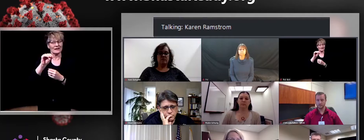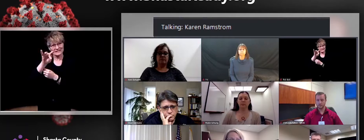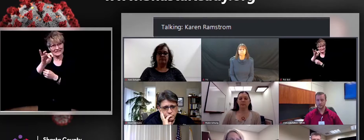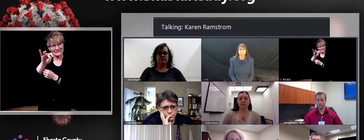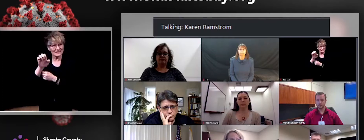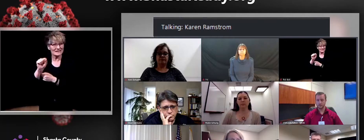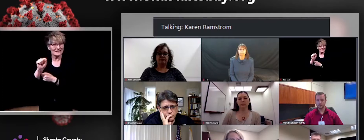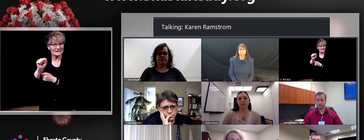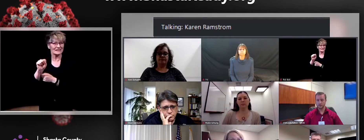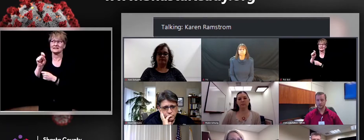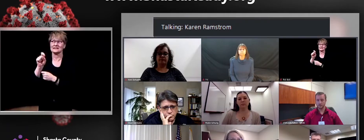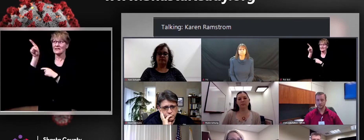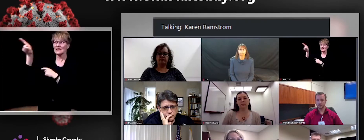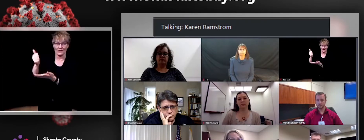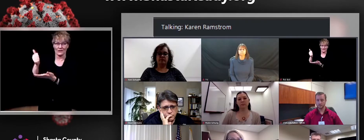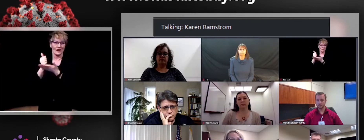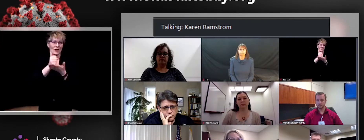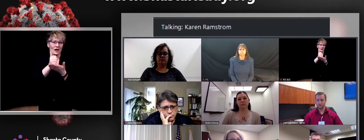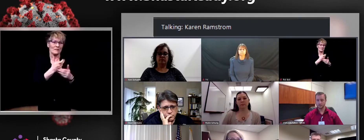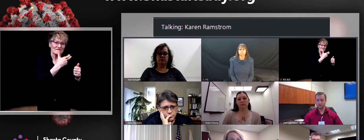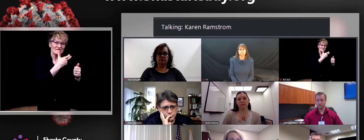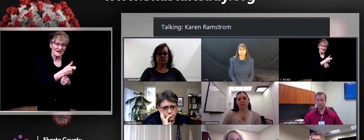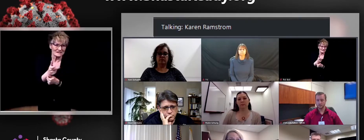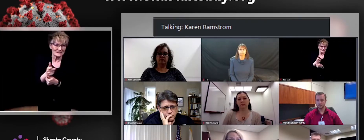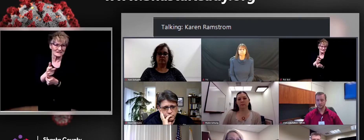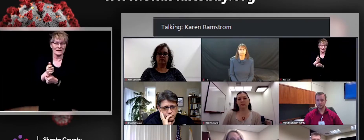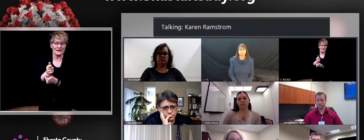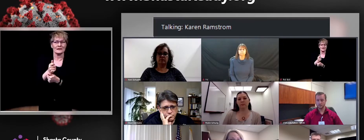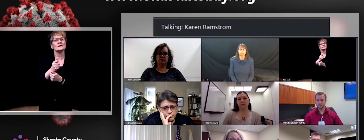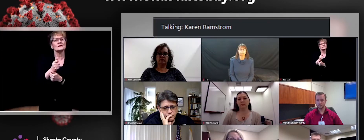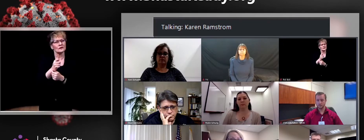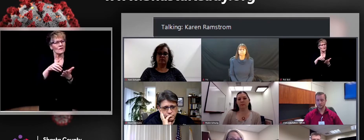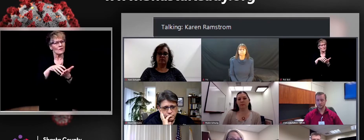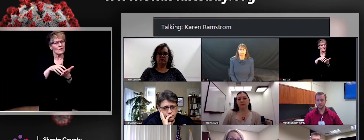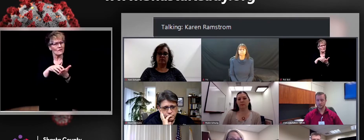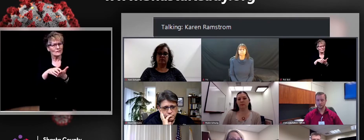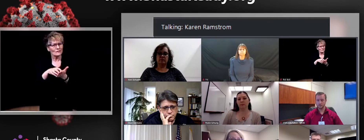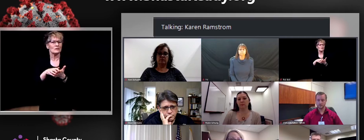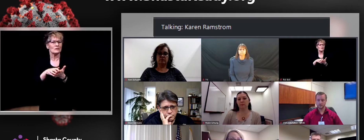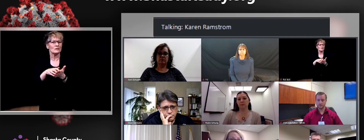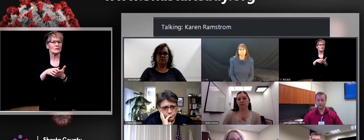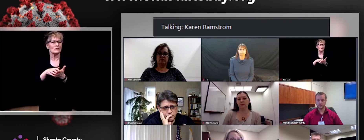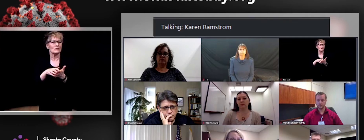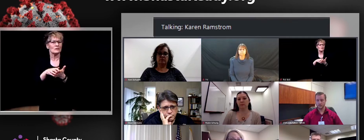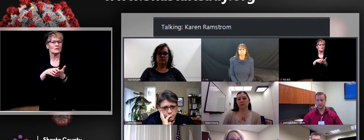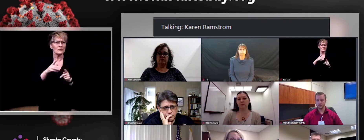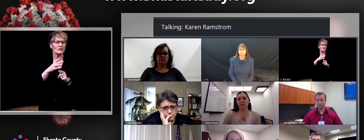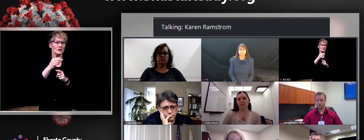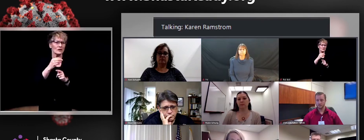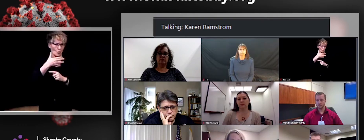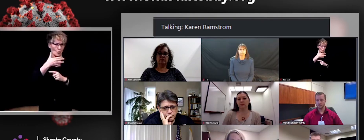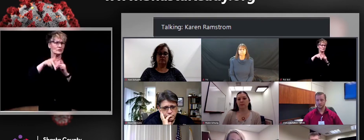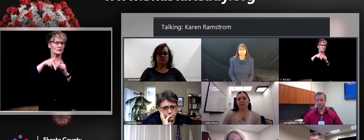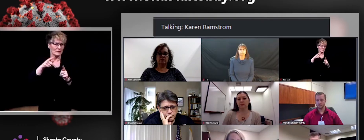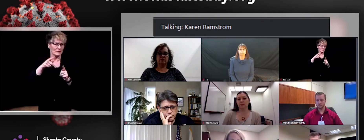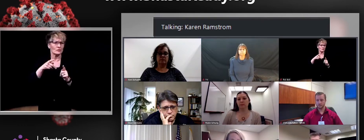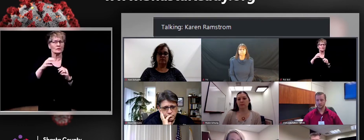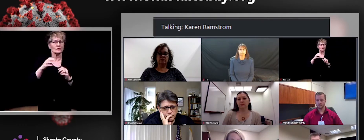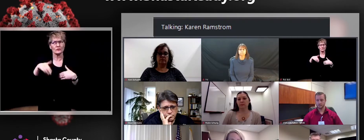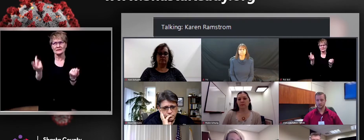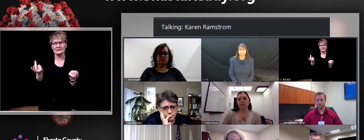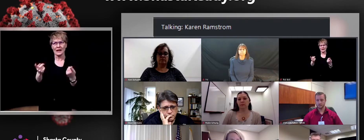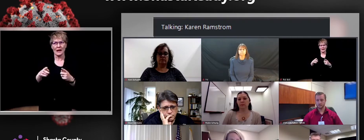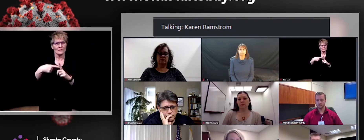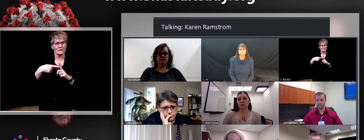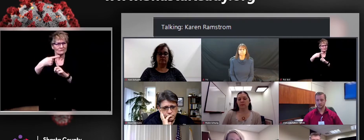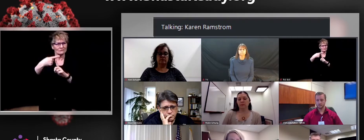populations. So those facilities are scheduled to get vaccinated over the next couple of months.